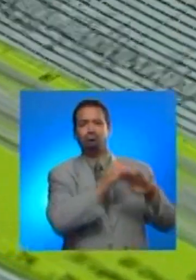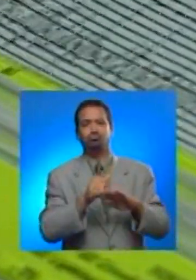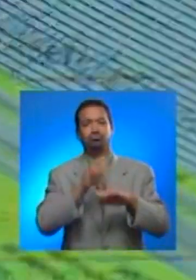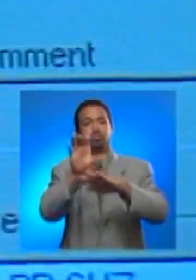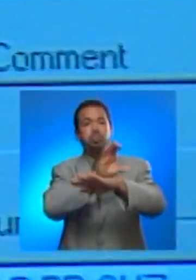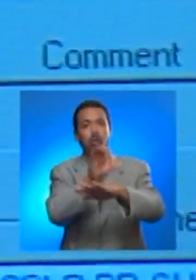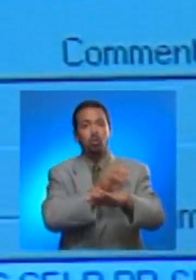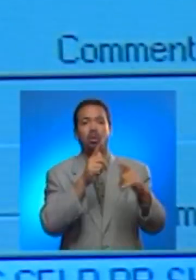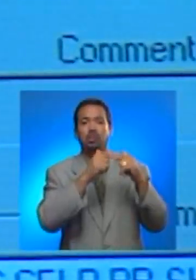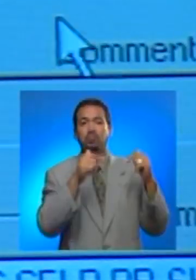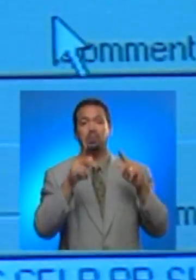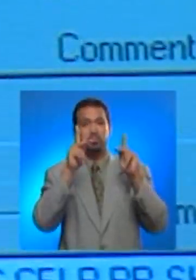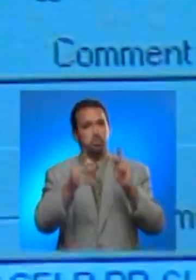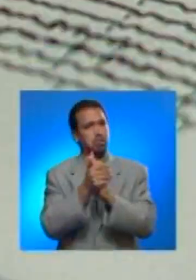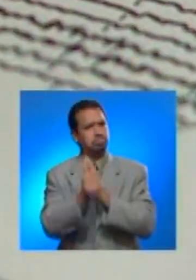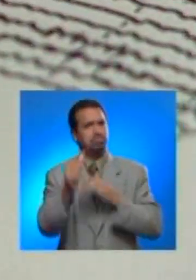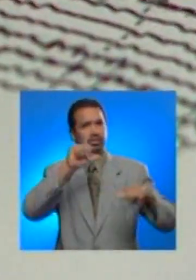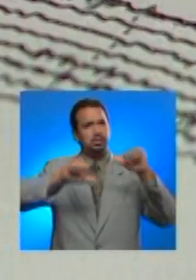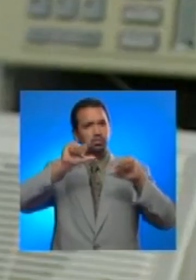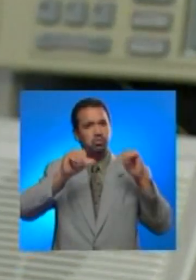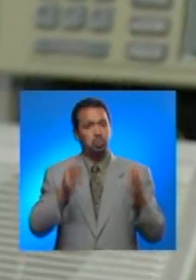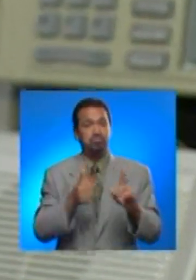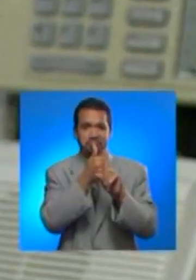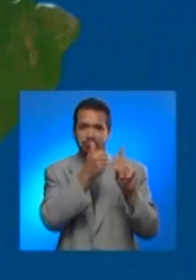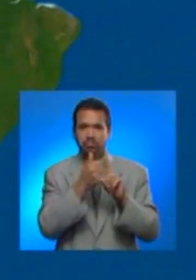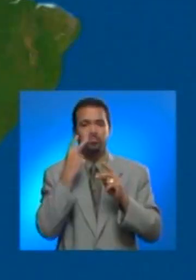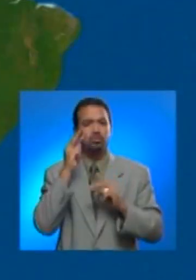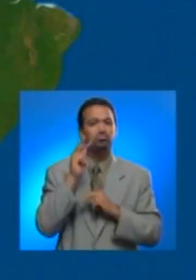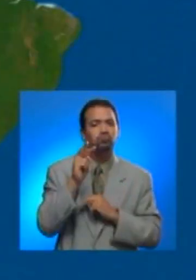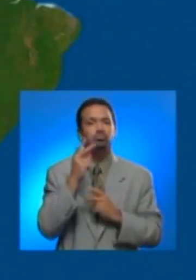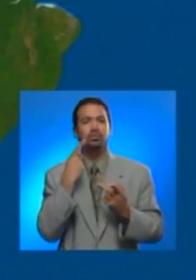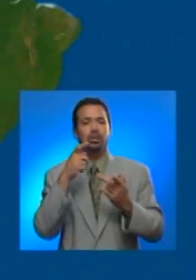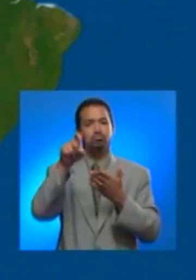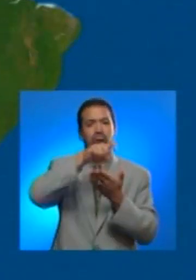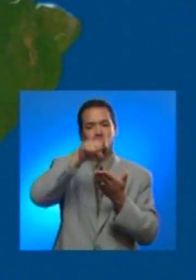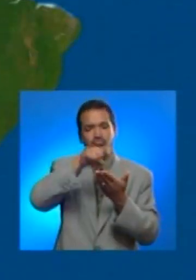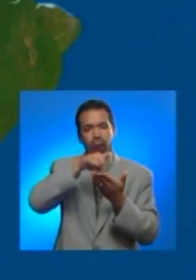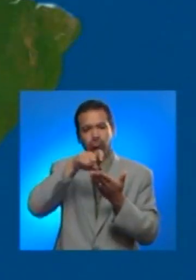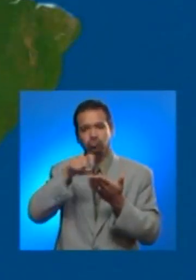pressure sensors, and sea level gauges to issue watches and warnings.